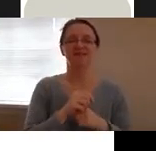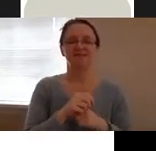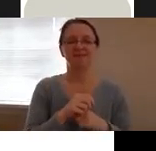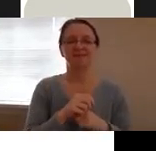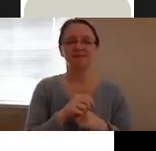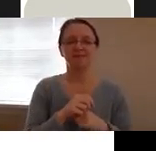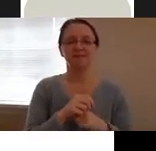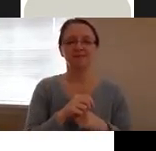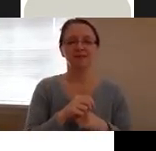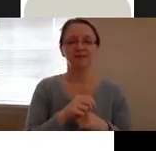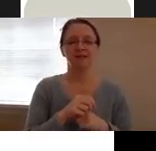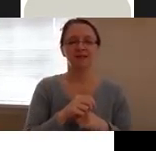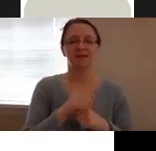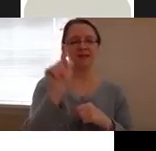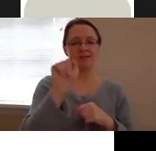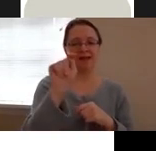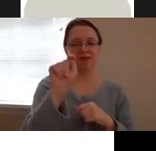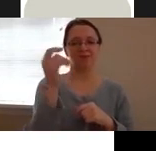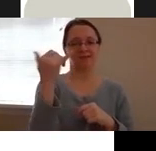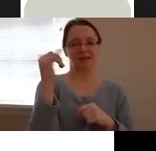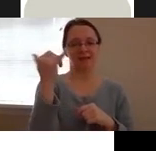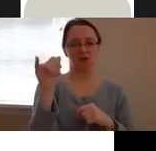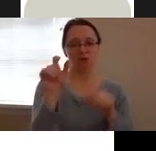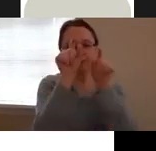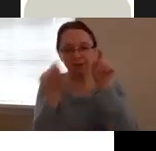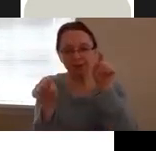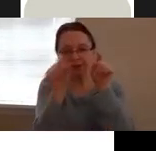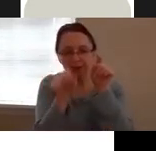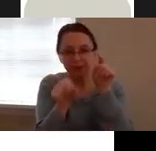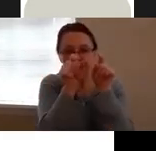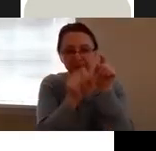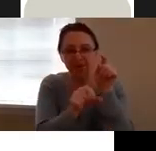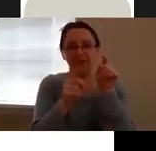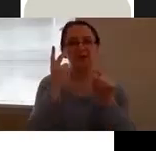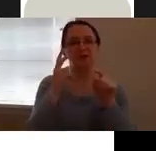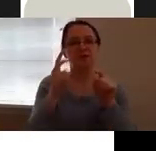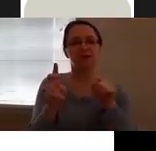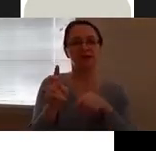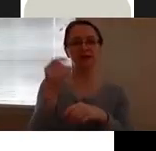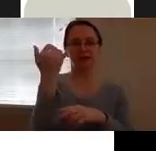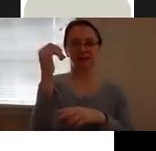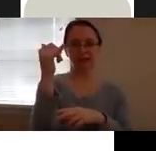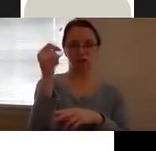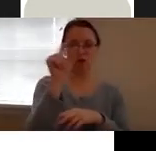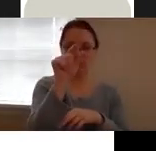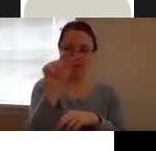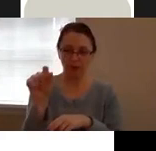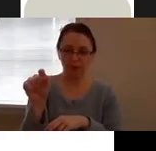if you look at the bathroom, so yellow here, the yellow region, you see a cone of yellow around 8